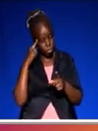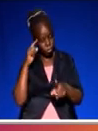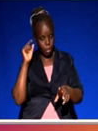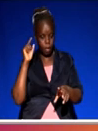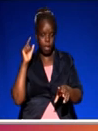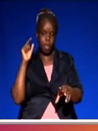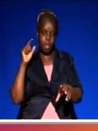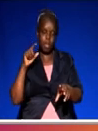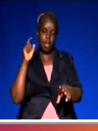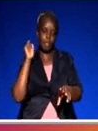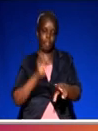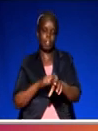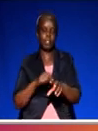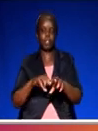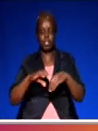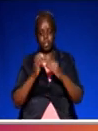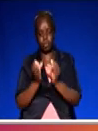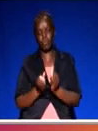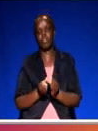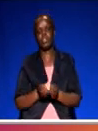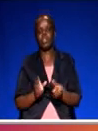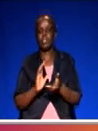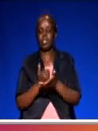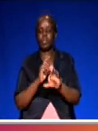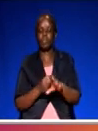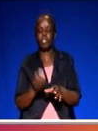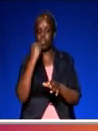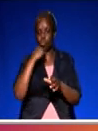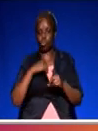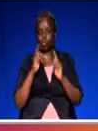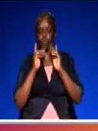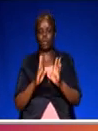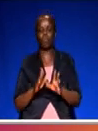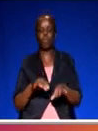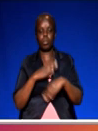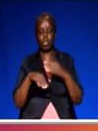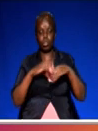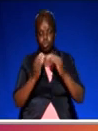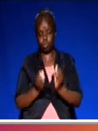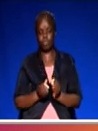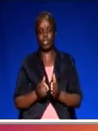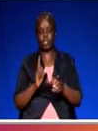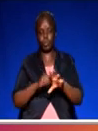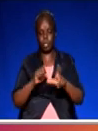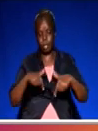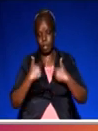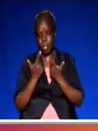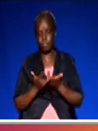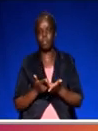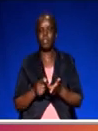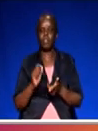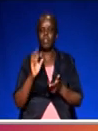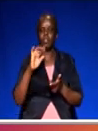in most cases, these ogres can swallow people or even the whole community alive. Then we have